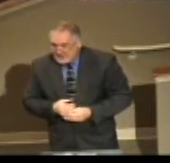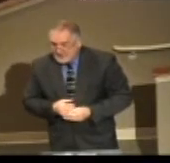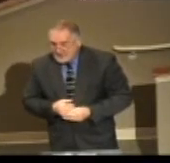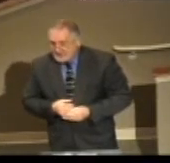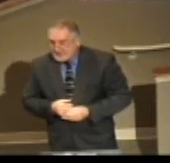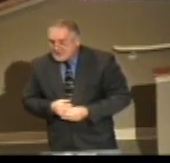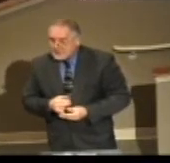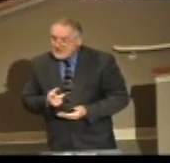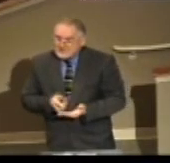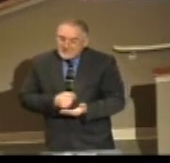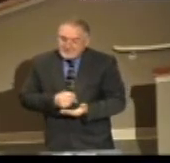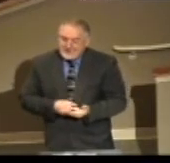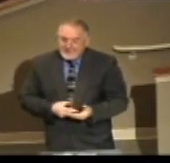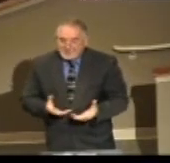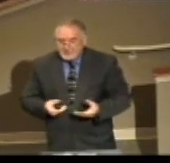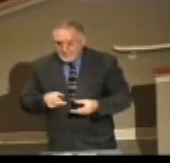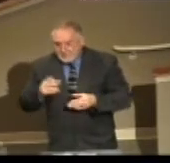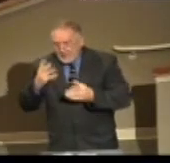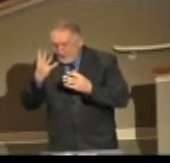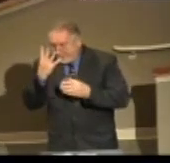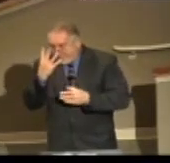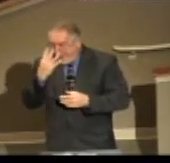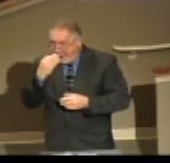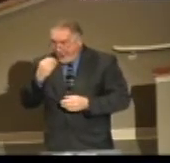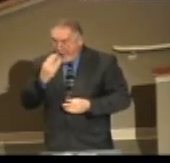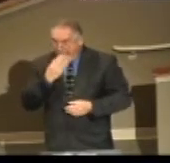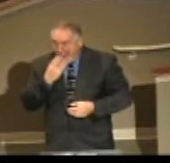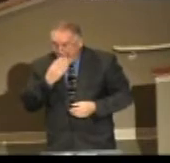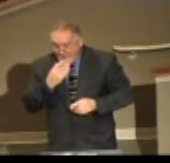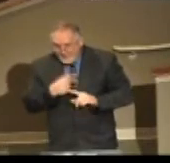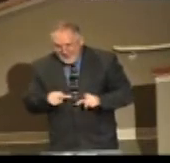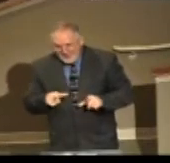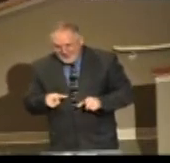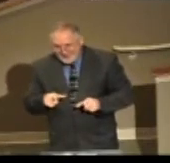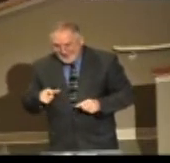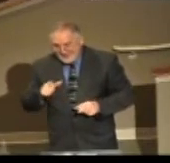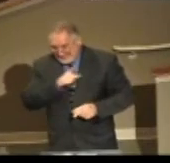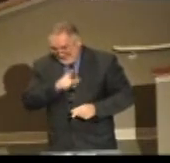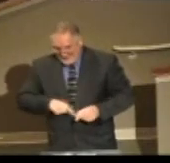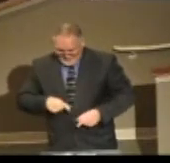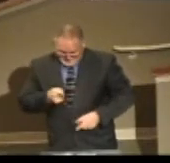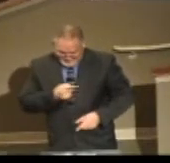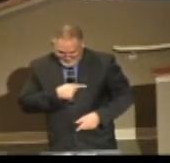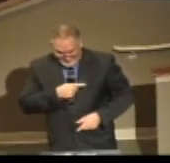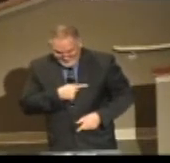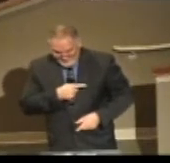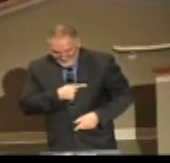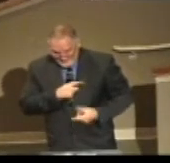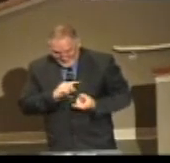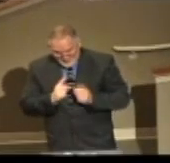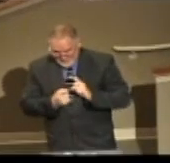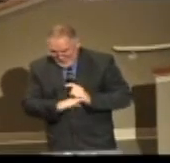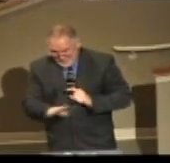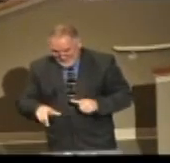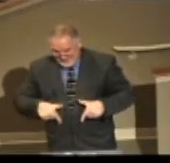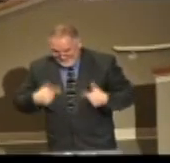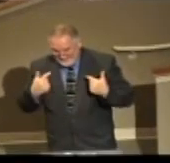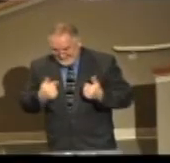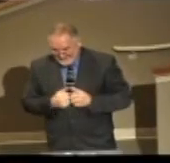It's going to be time you're going to sit here and you want to sleep or let your mind wander off, but you never know when something's speak to your heart and it's going to change your life. That's why you ought to be